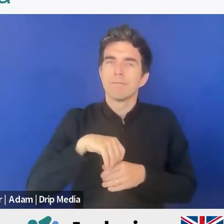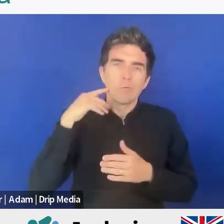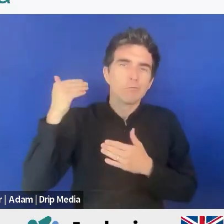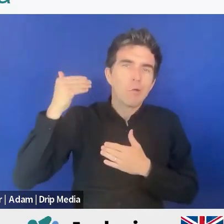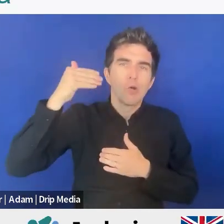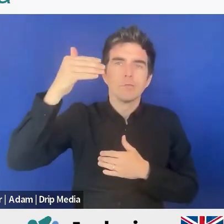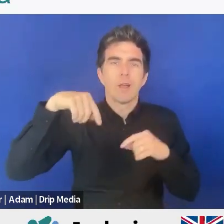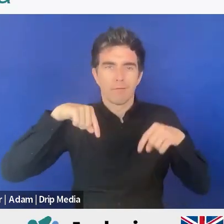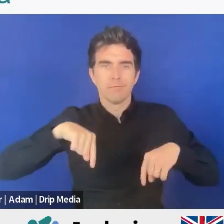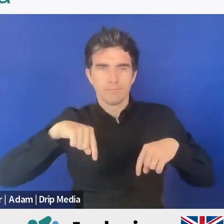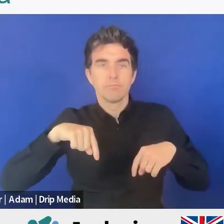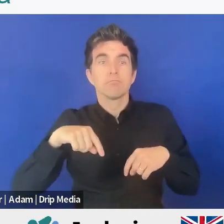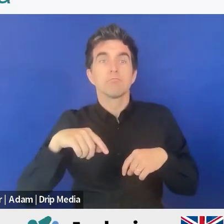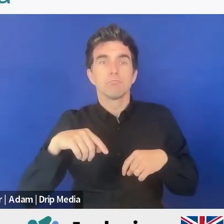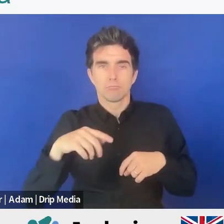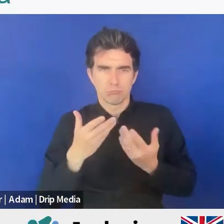Education Challenge,